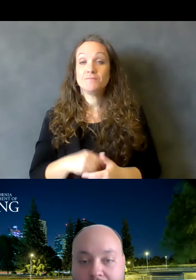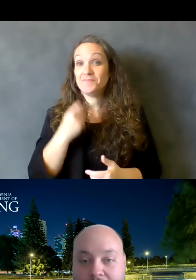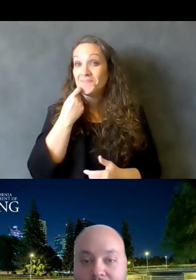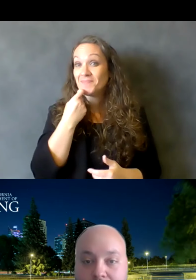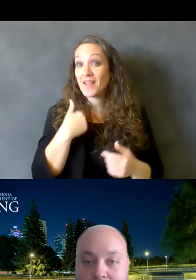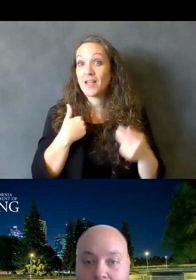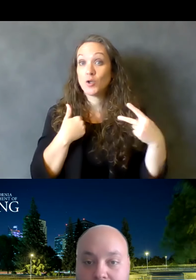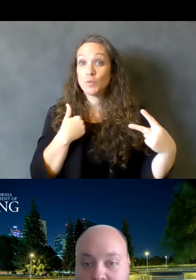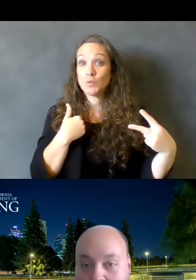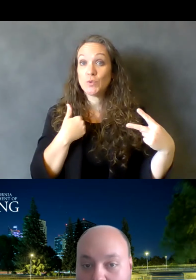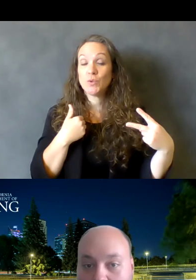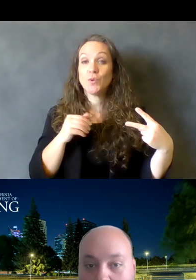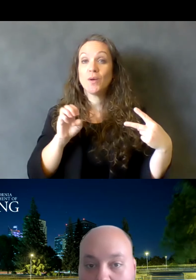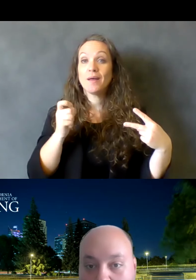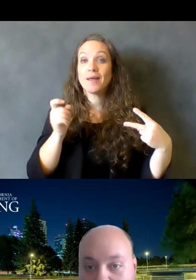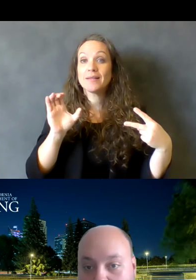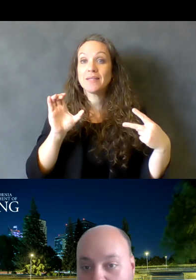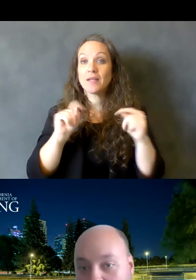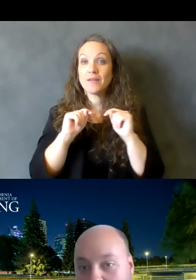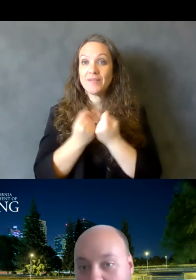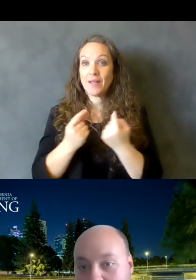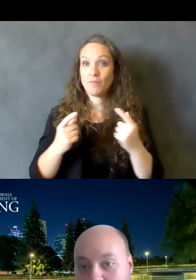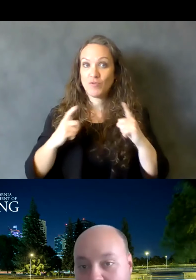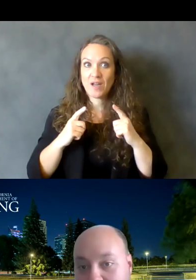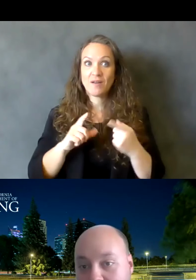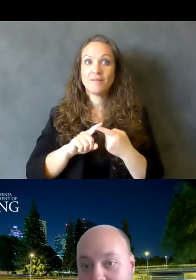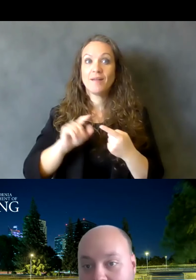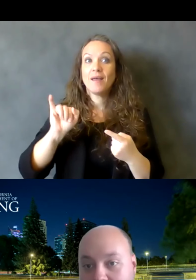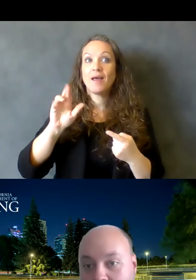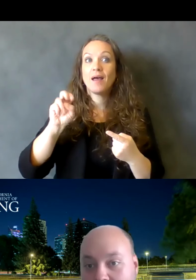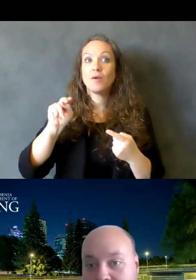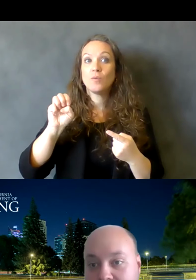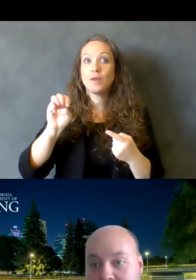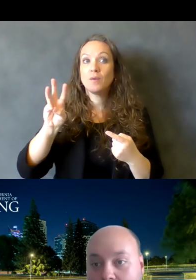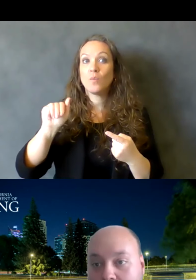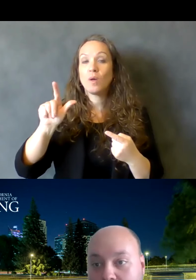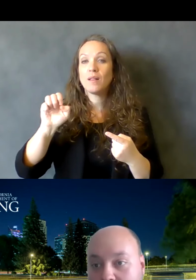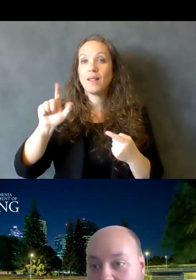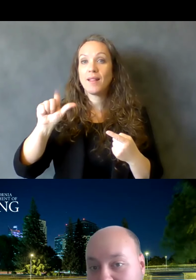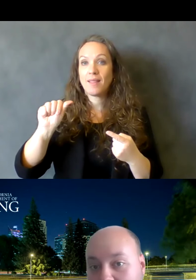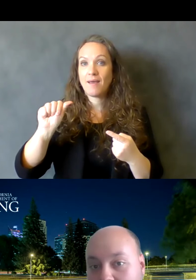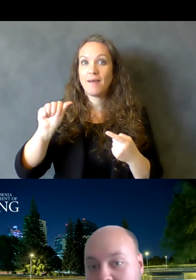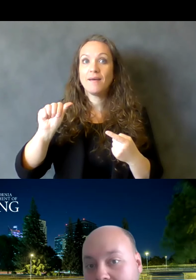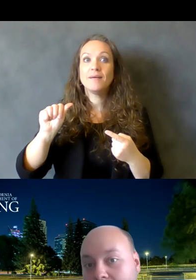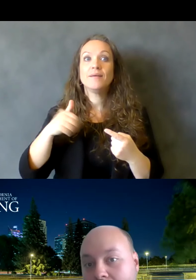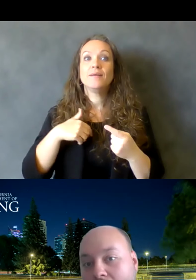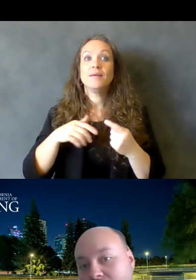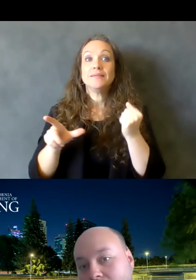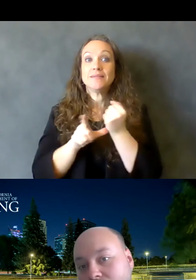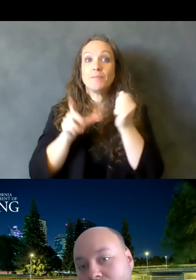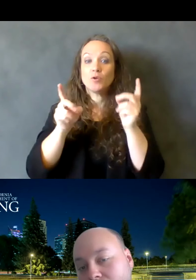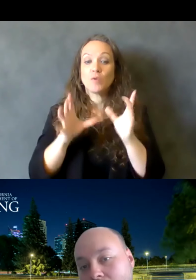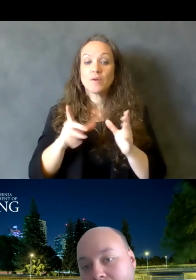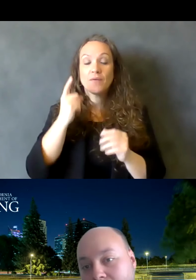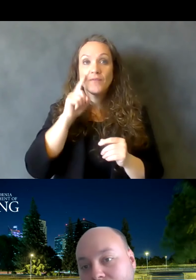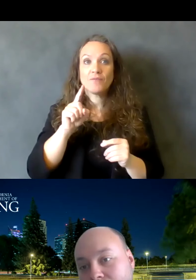our executive team members retire. Irene Walela, who was our Deputy Director for the Division of Home and Community Living, retired, as well